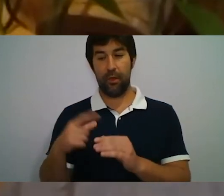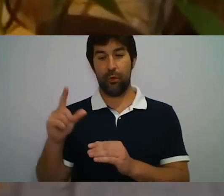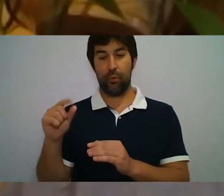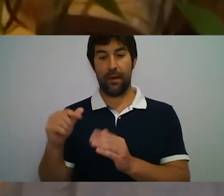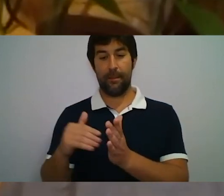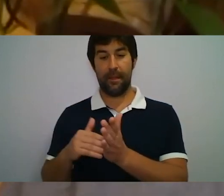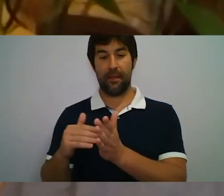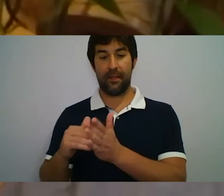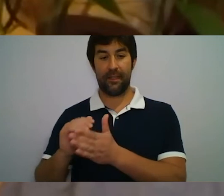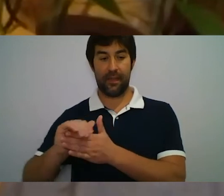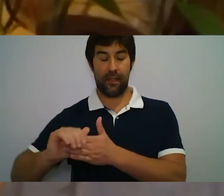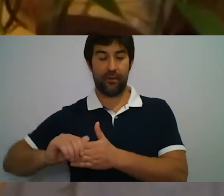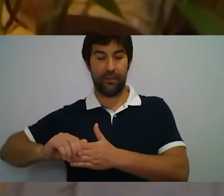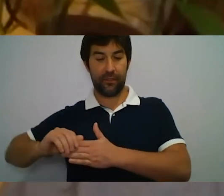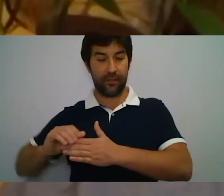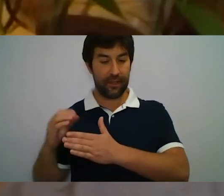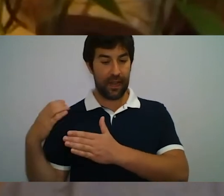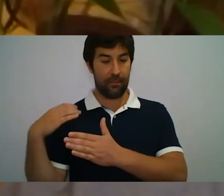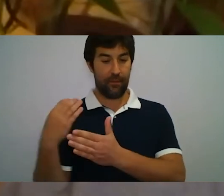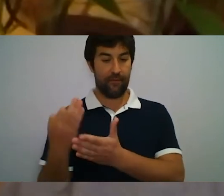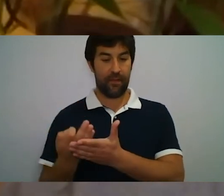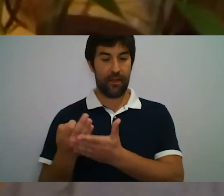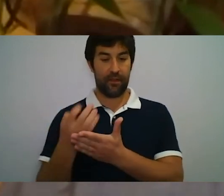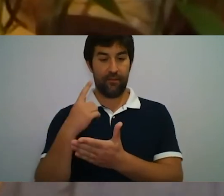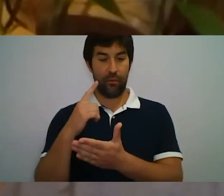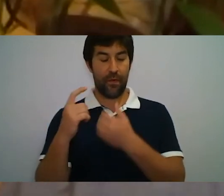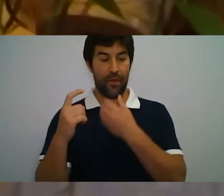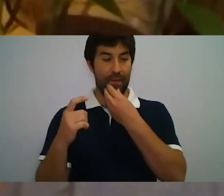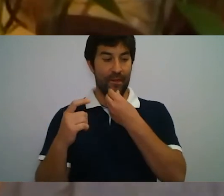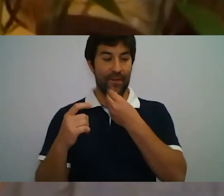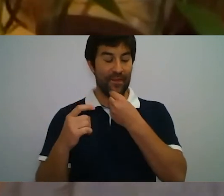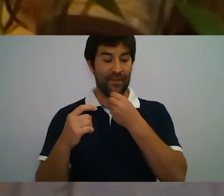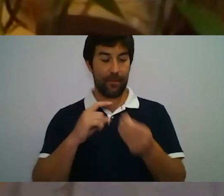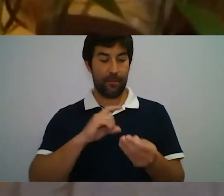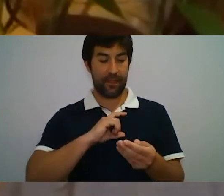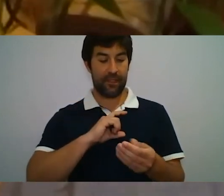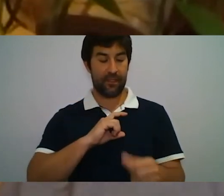sure that we distribute the information to the mayor's